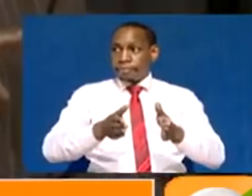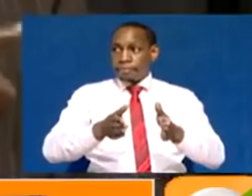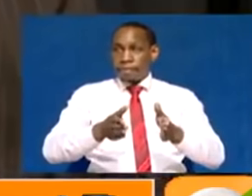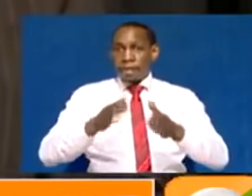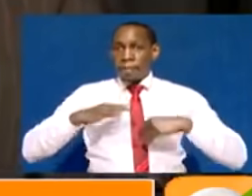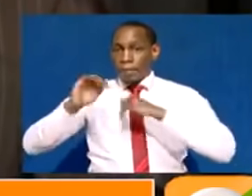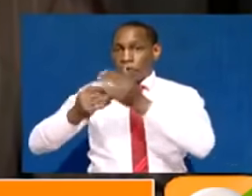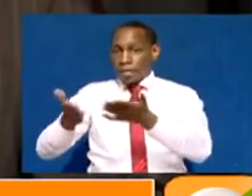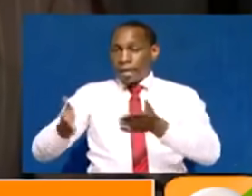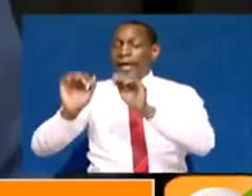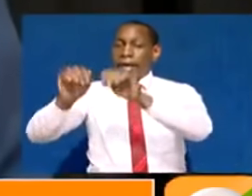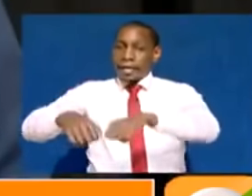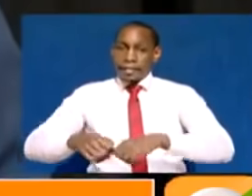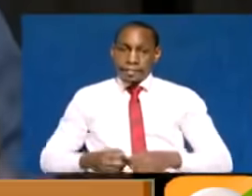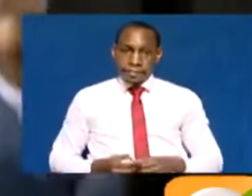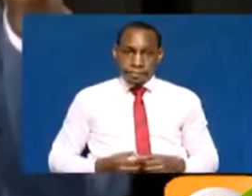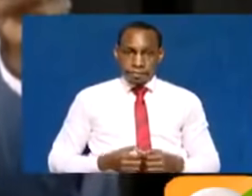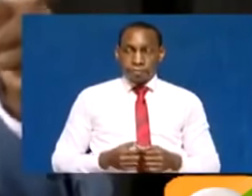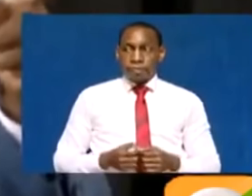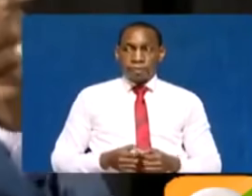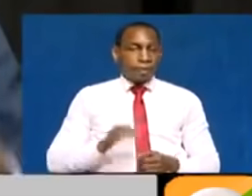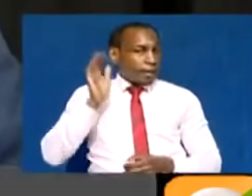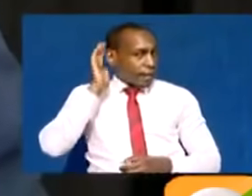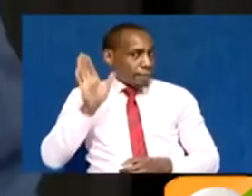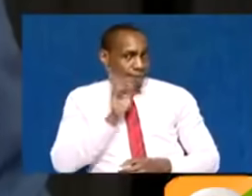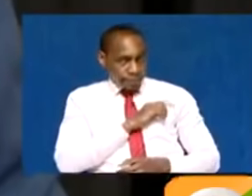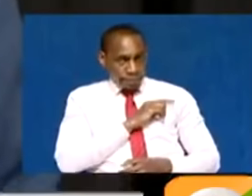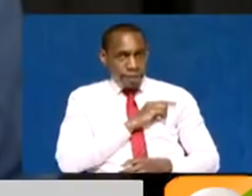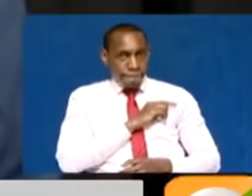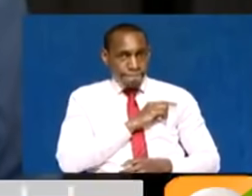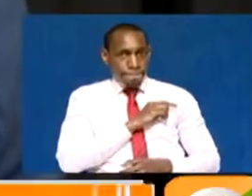All these people are capable. We have heard you.